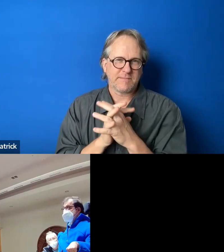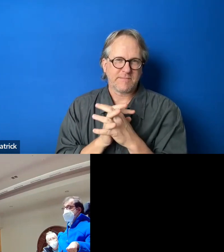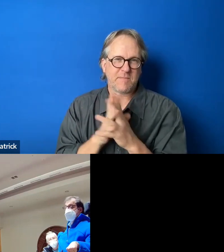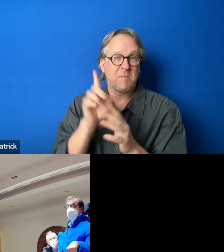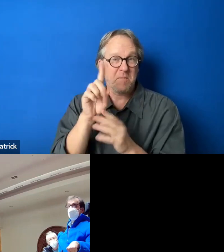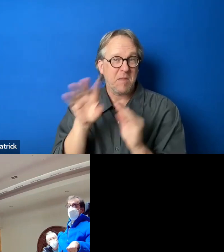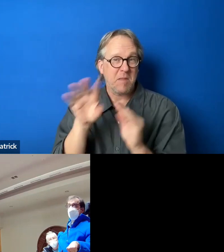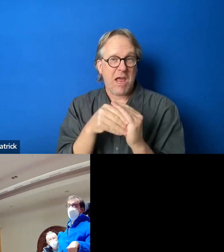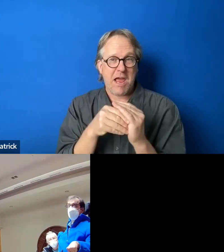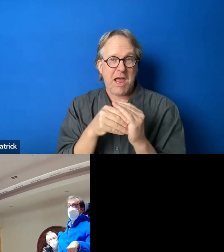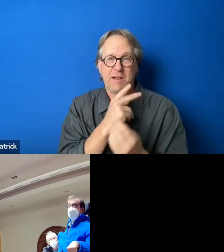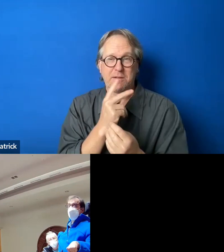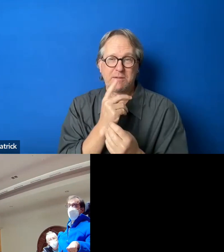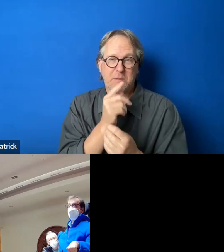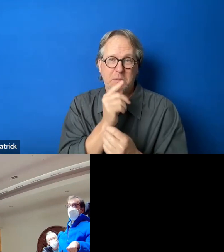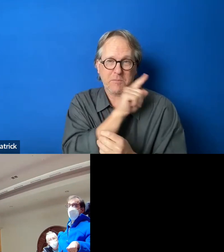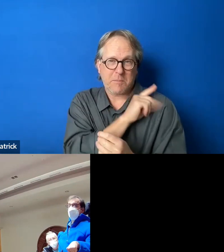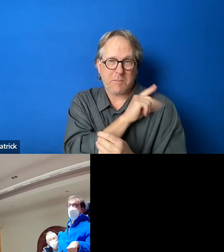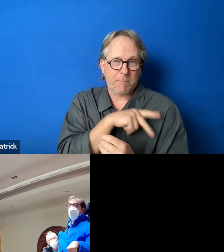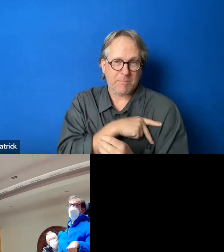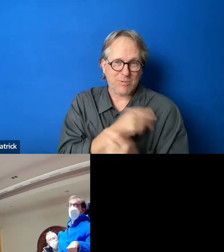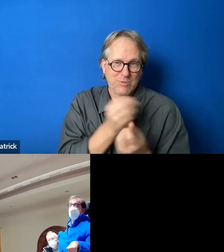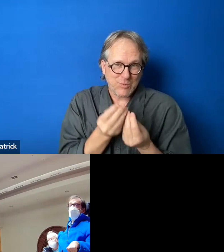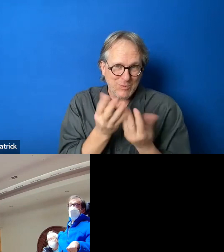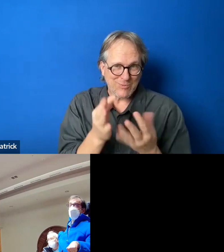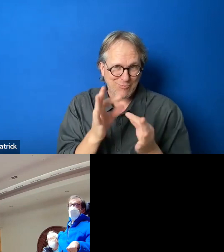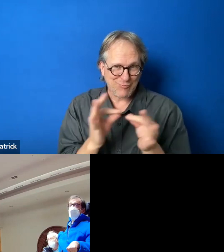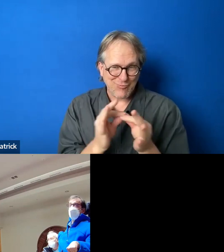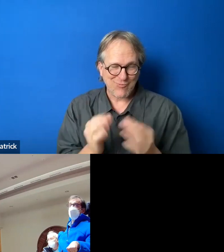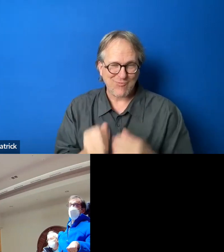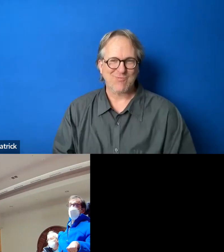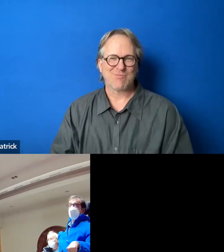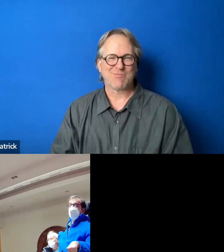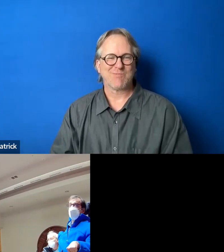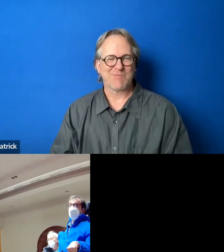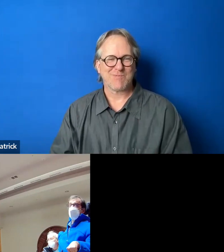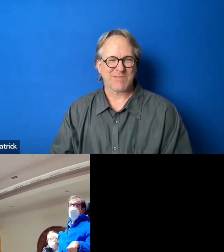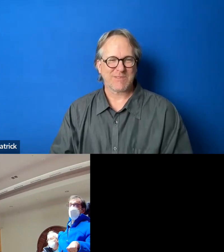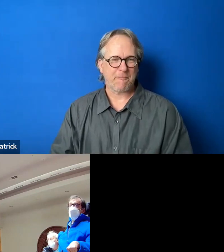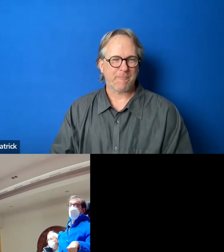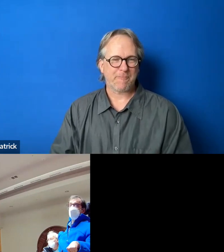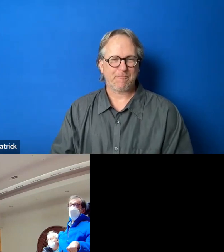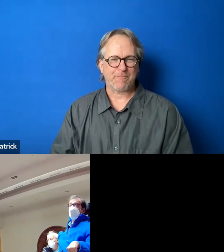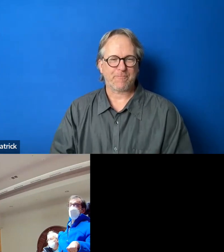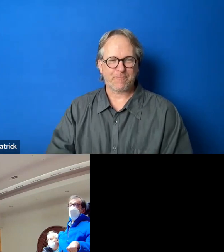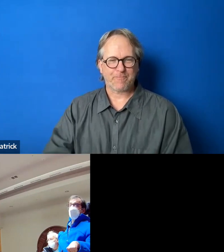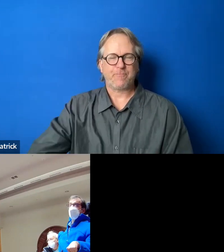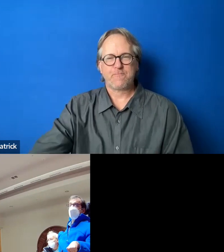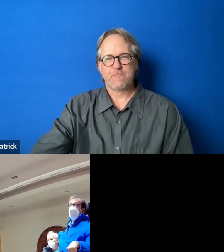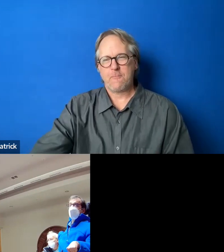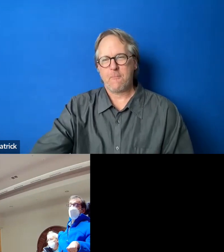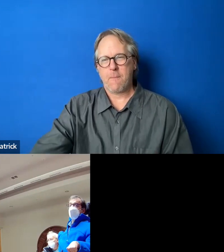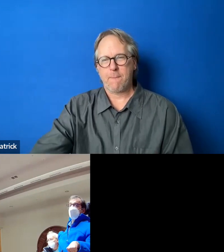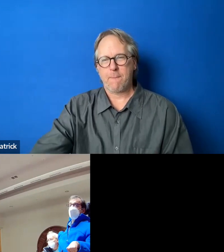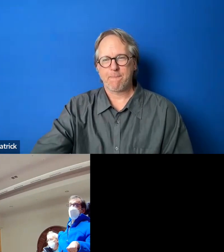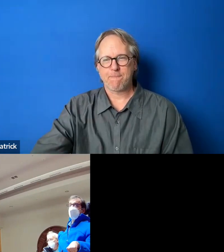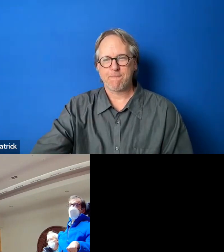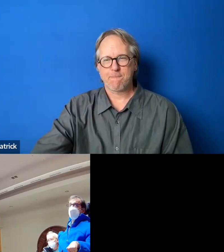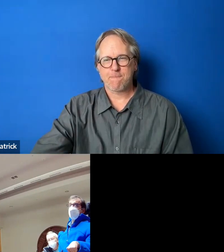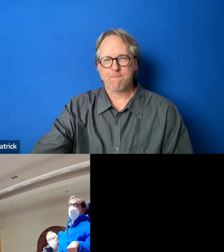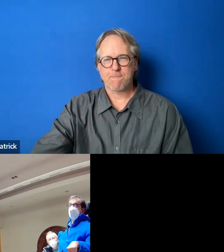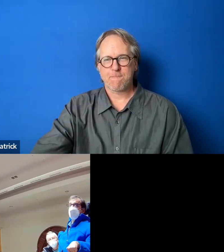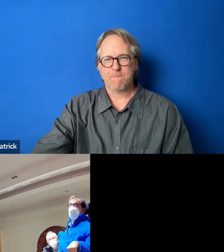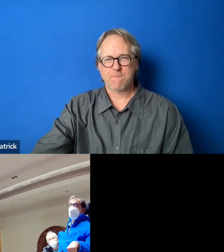I'd like to add a personal note. I have had the privilege of being in several